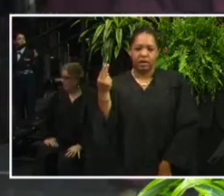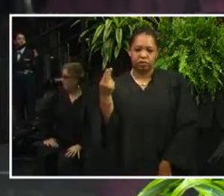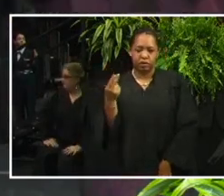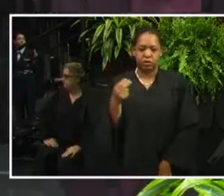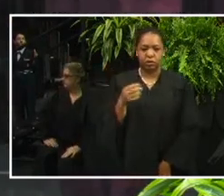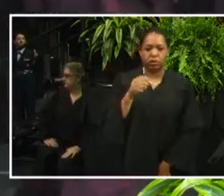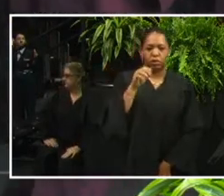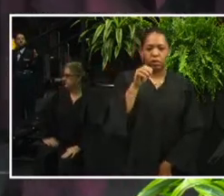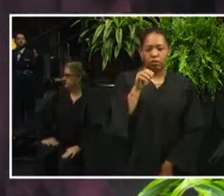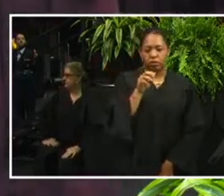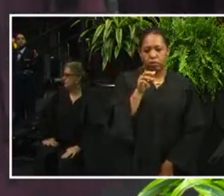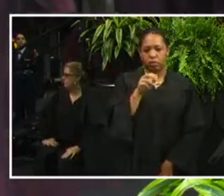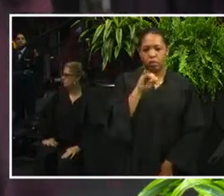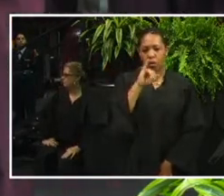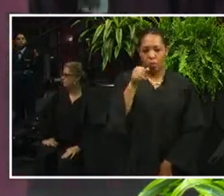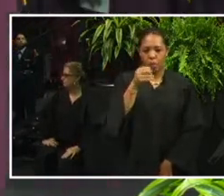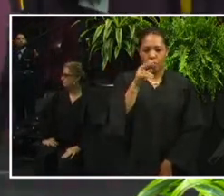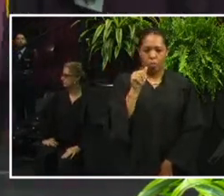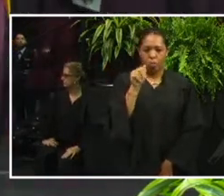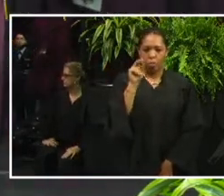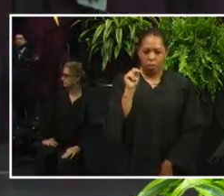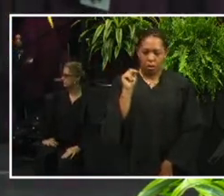Juan Angel Hernandez Perez.